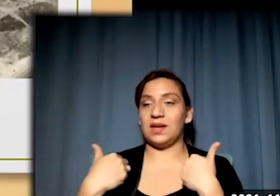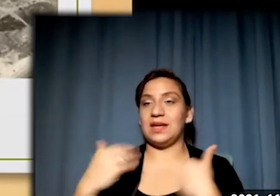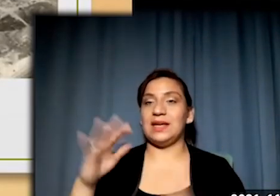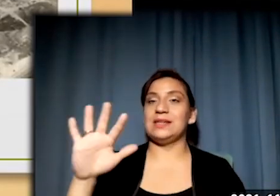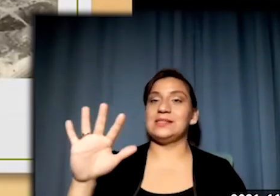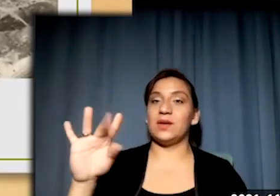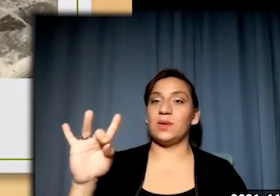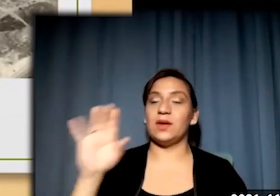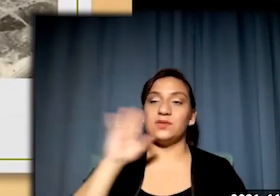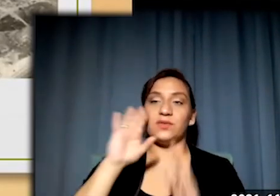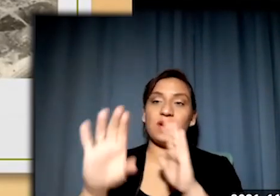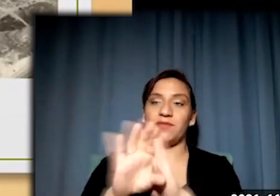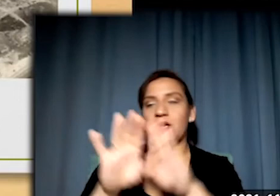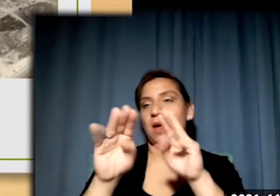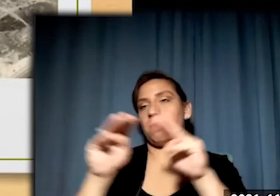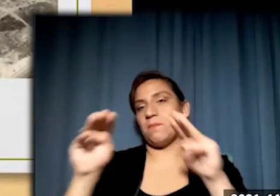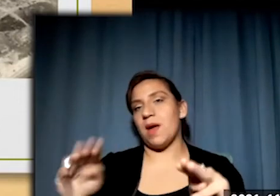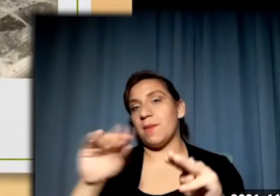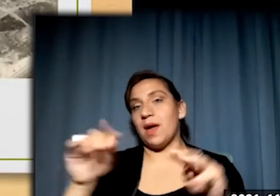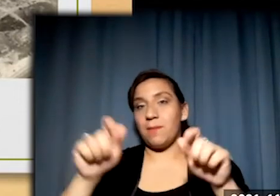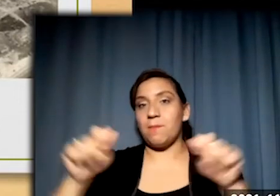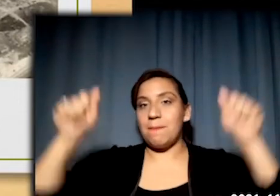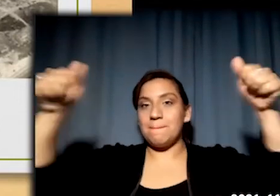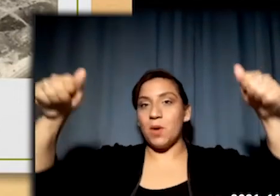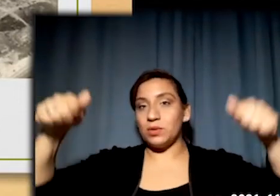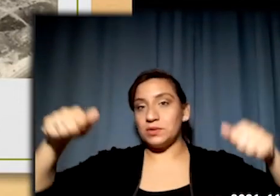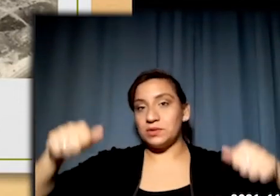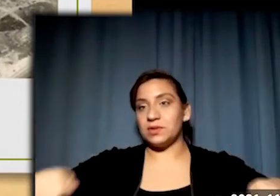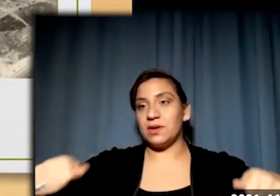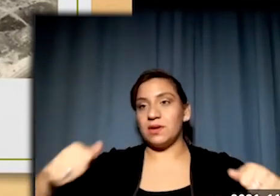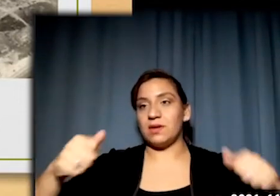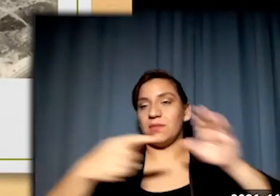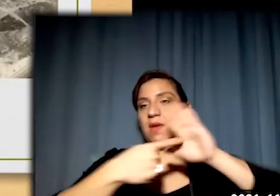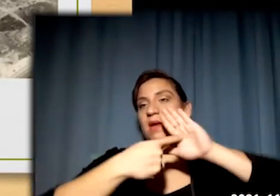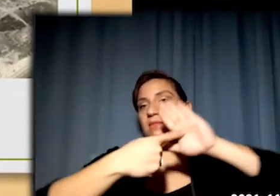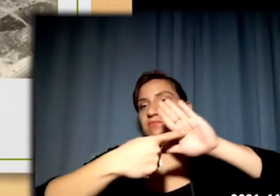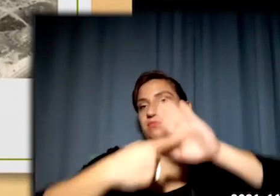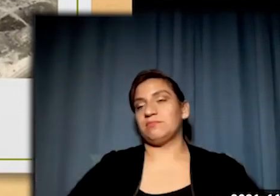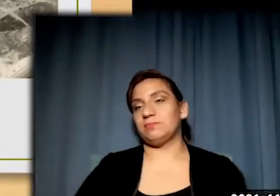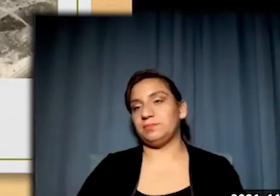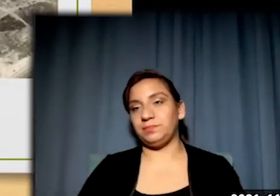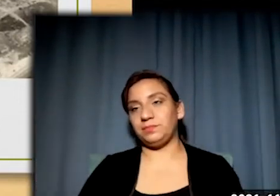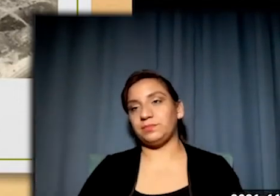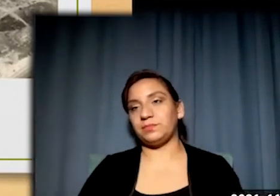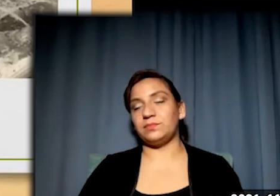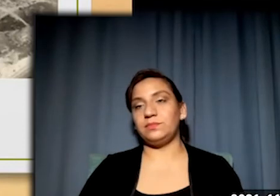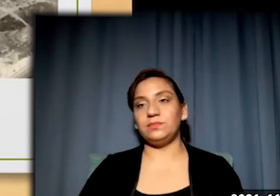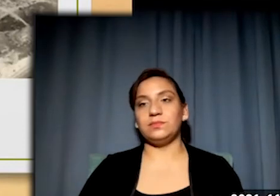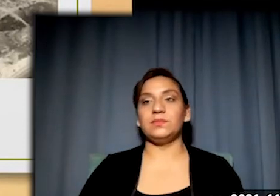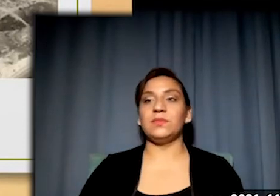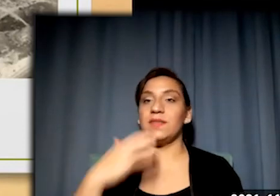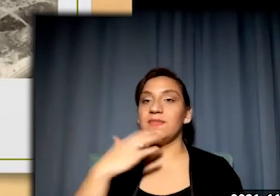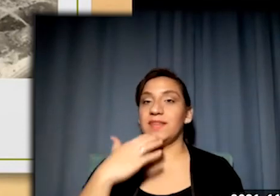to complement narrative. In December 22nd, 2020, Dr.